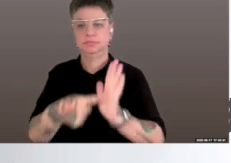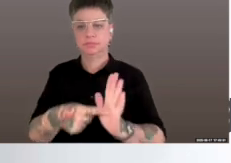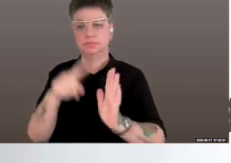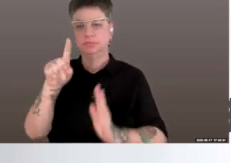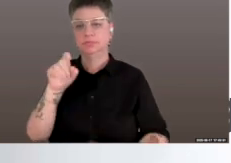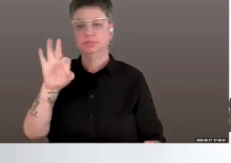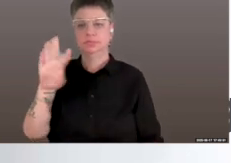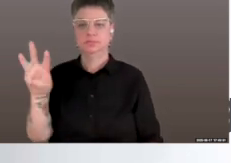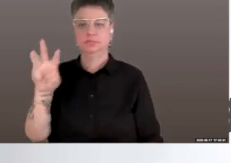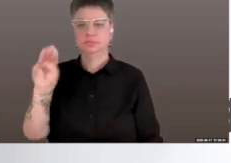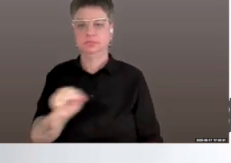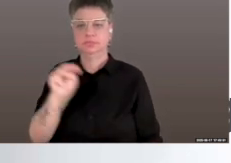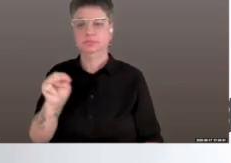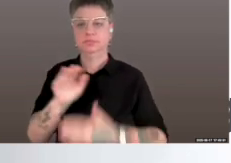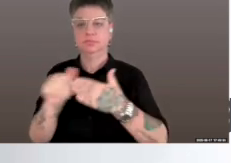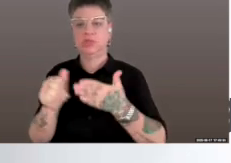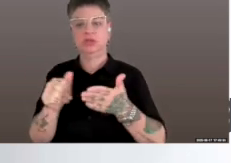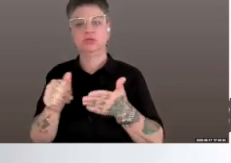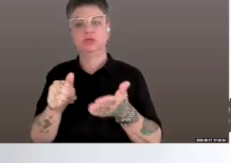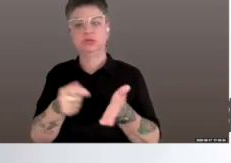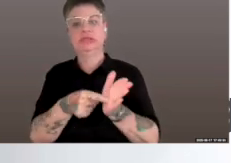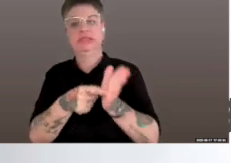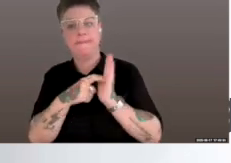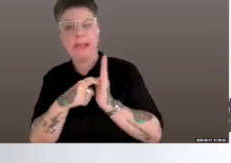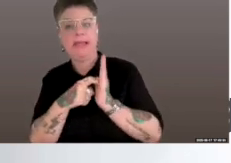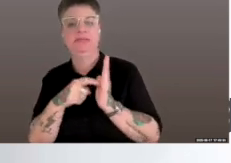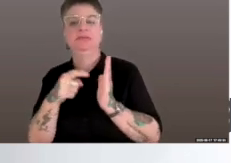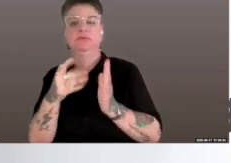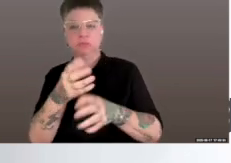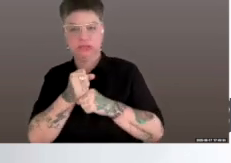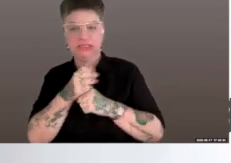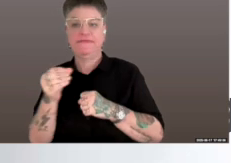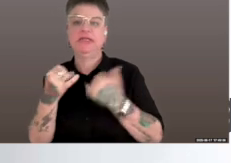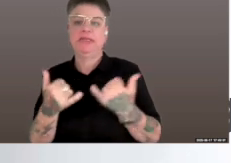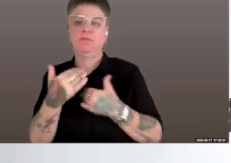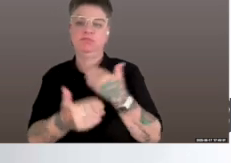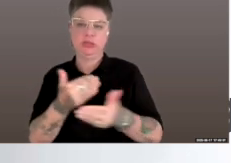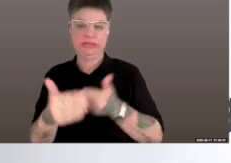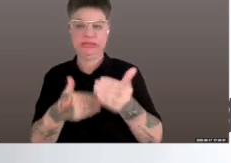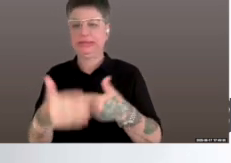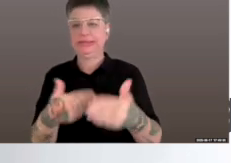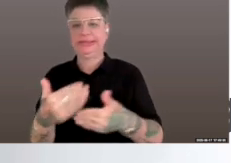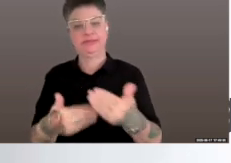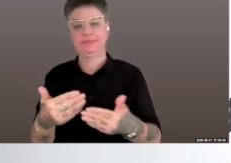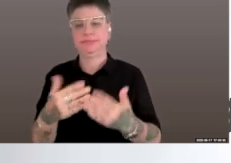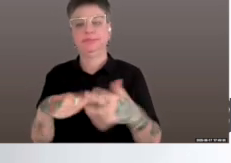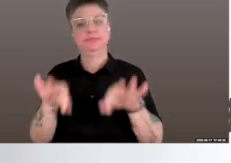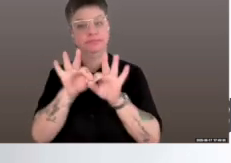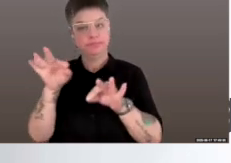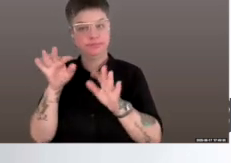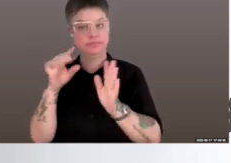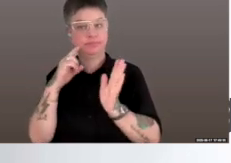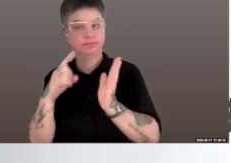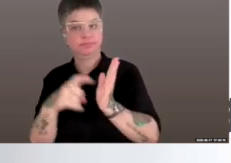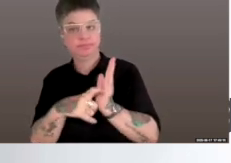the 5 largest air districts in California. No funding has been allocated this year, but other funding was recently made